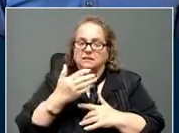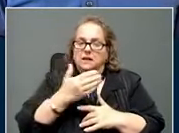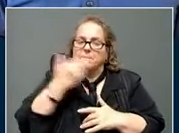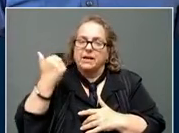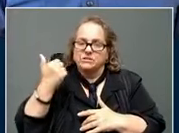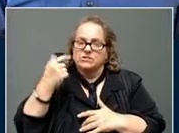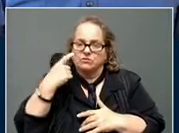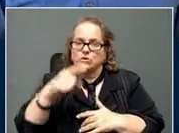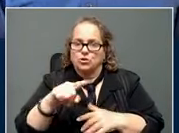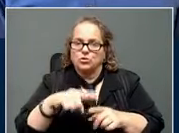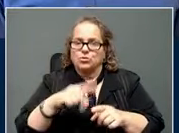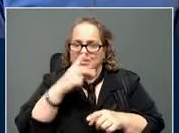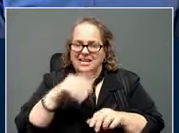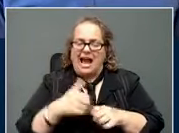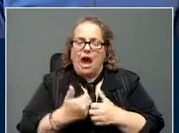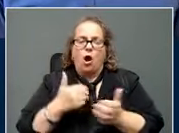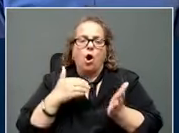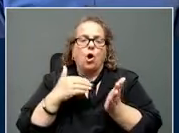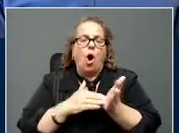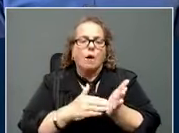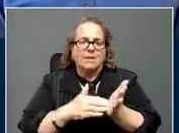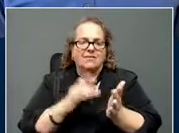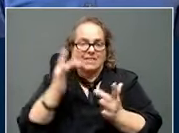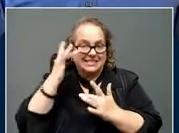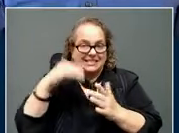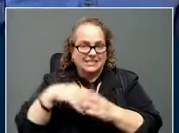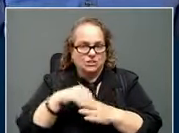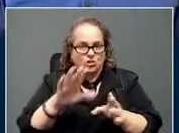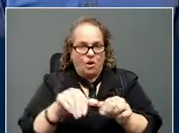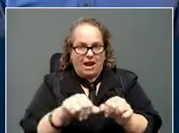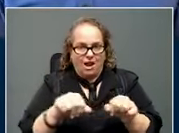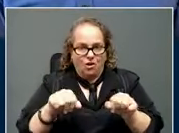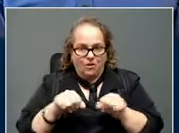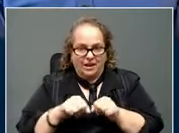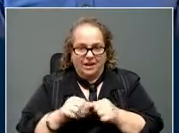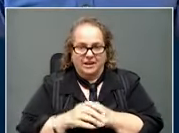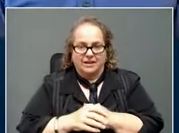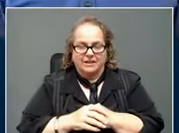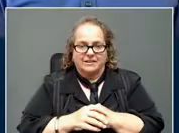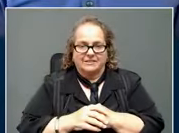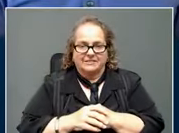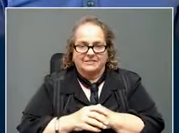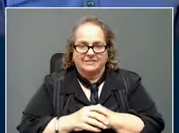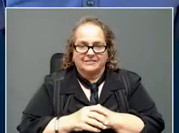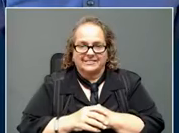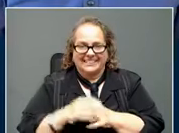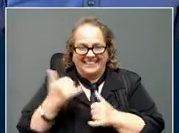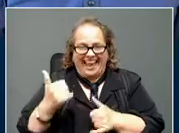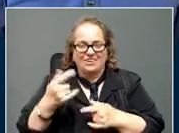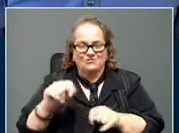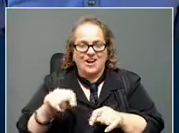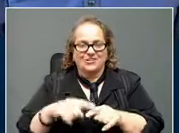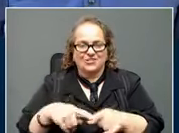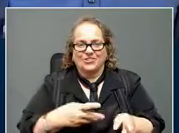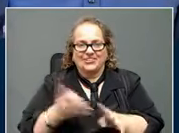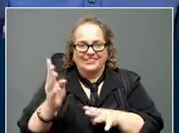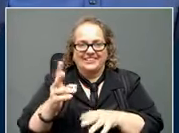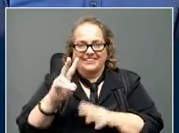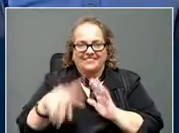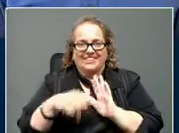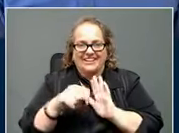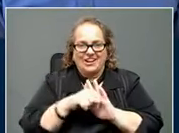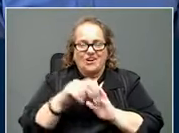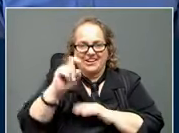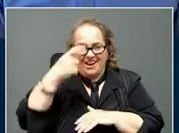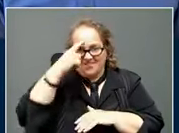how common the disease is in your area. They're trying to get the video up. So Governor, that's why I'm buying an extra minute